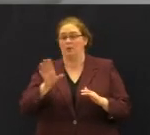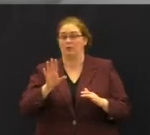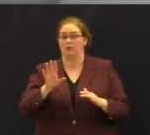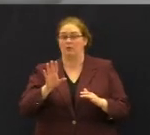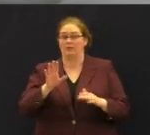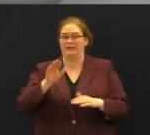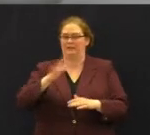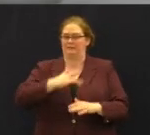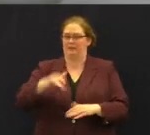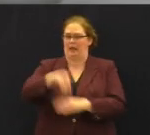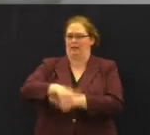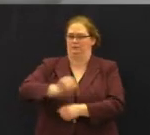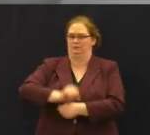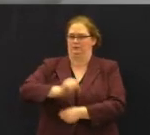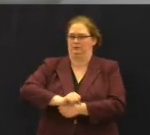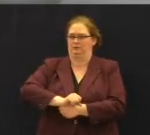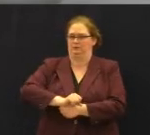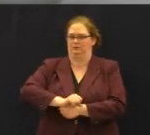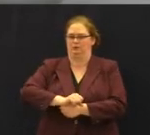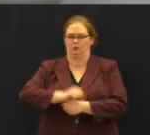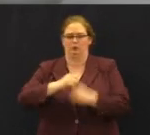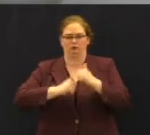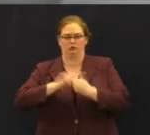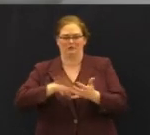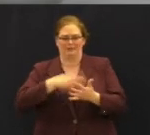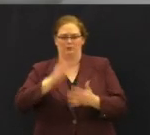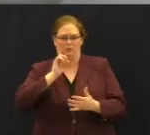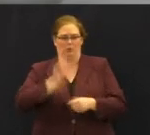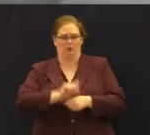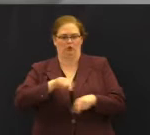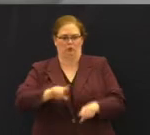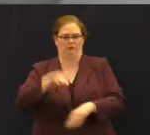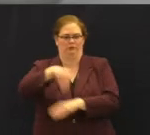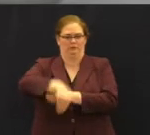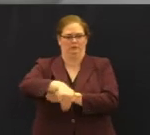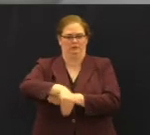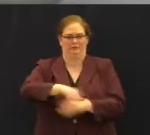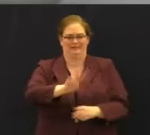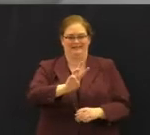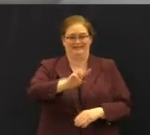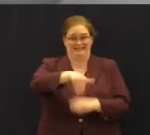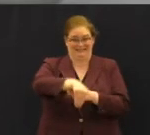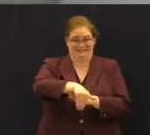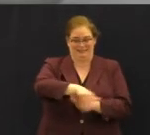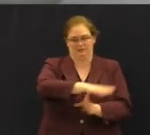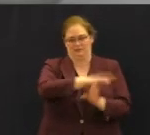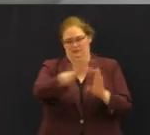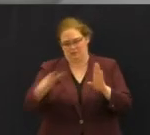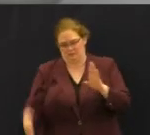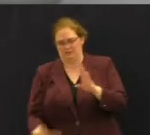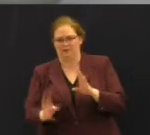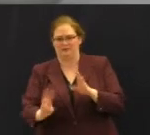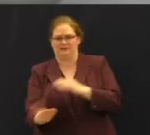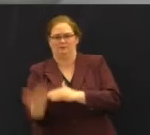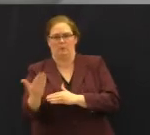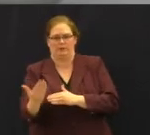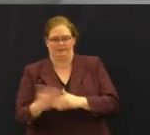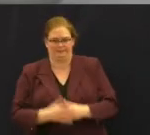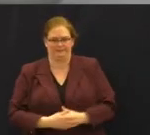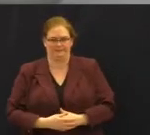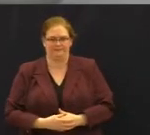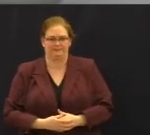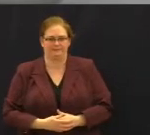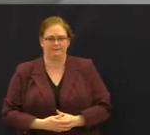work project. Essentially, the construction schedule and work will be done during the hours of 6 p.m. to 6 a.m. in the morning.